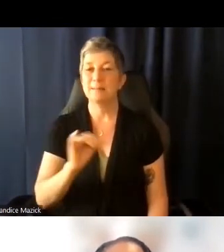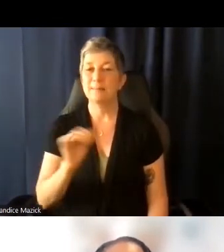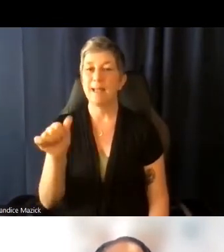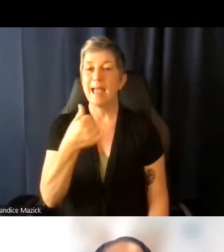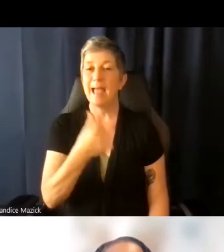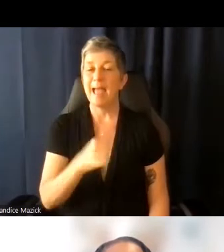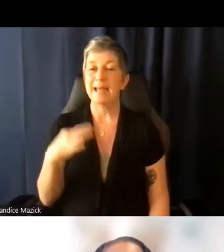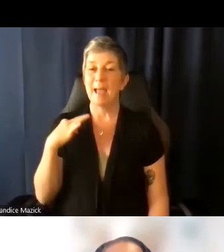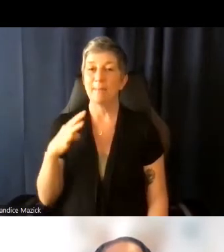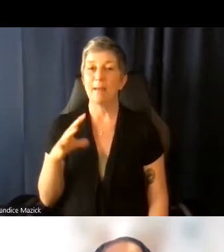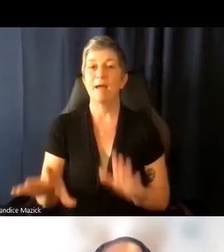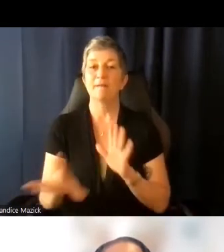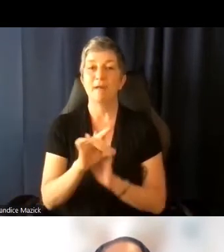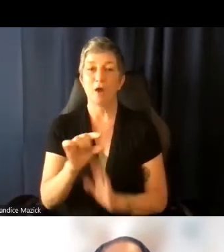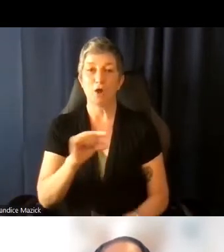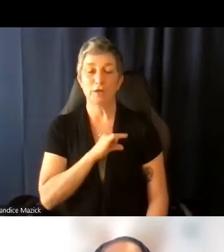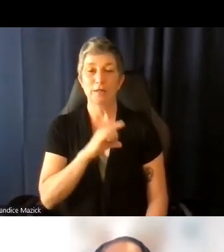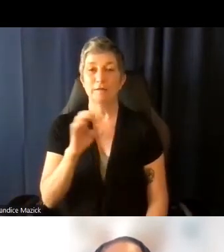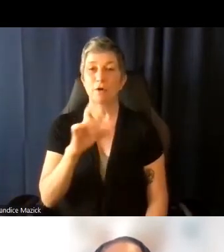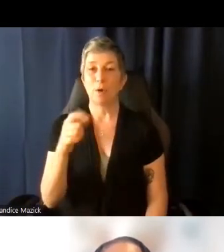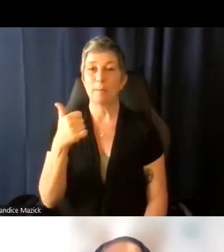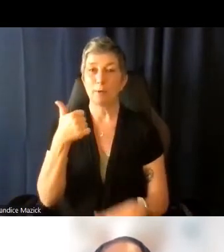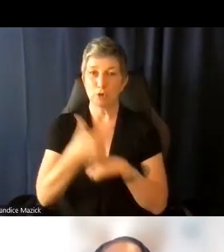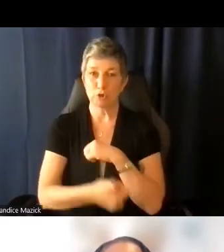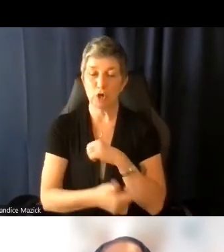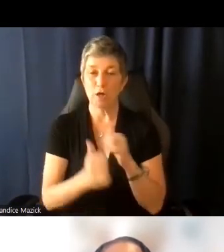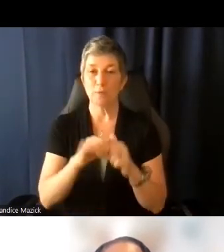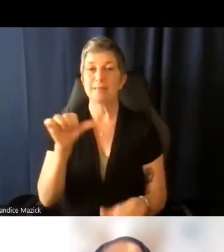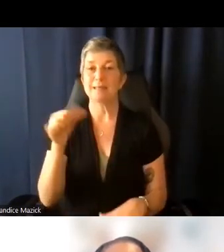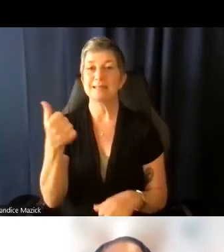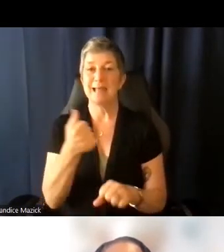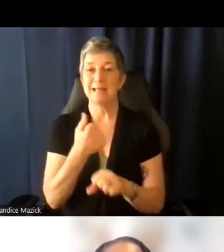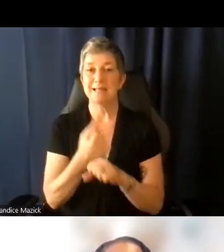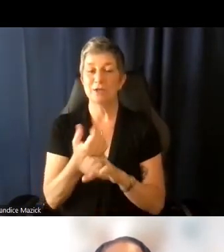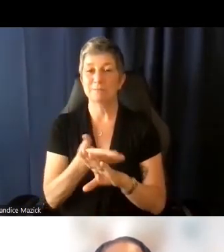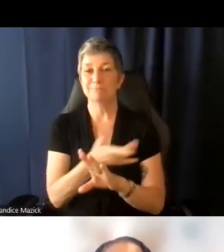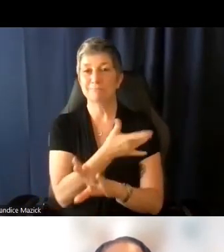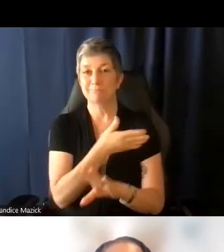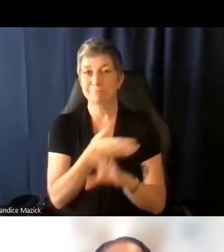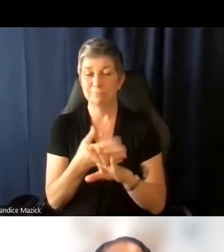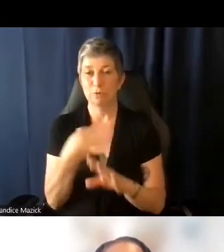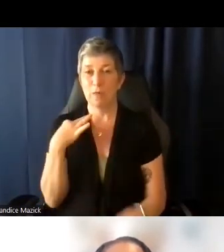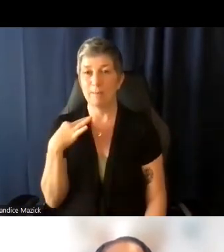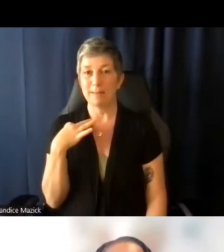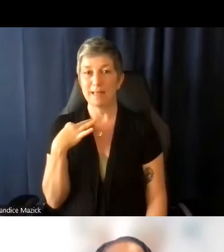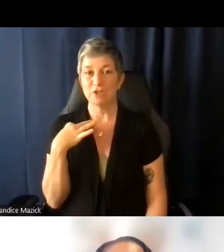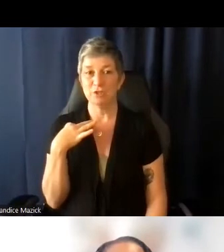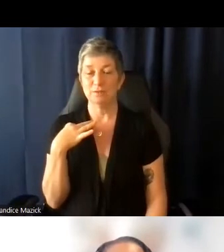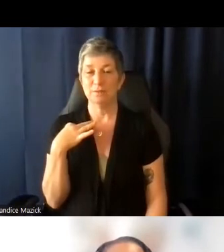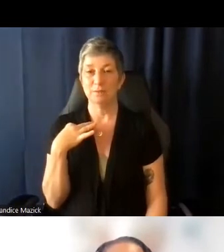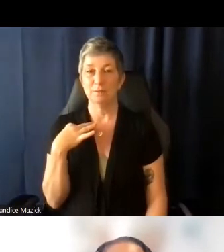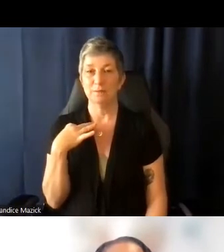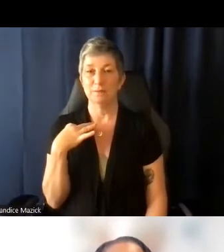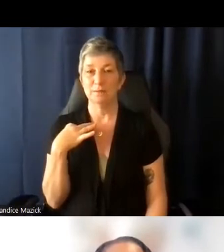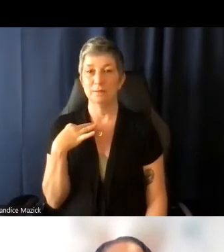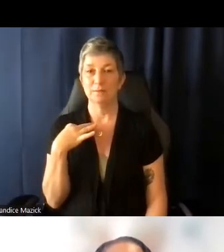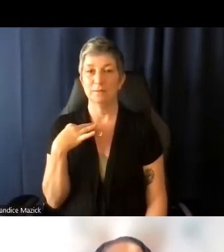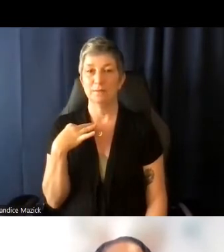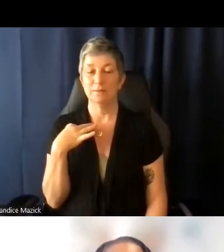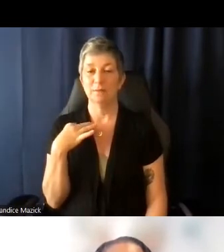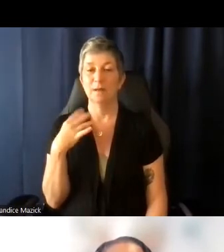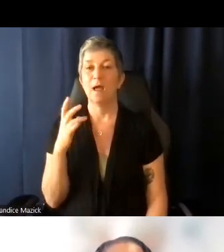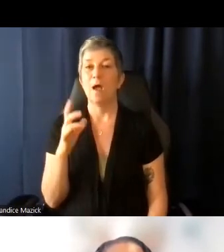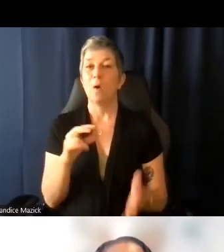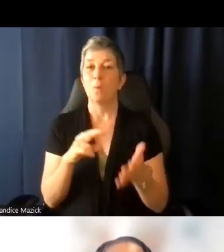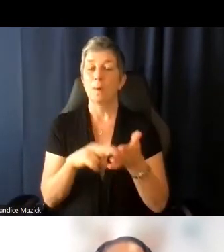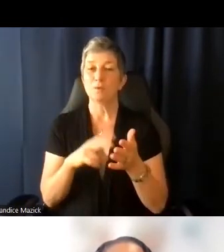applicant convicted of a criminal charge within the 10 years immediately prior to the application date, which charge would constitute a